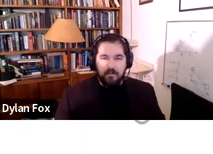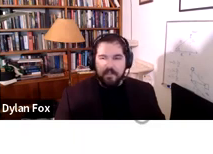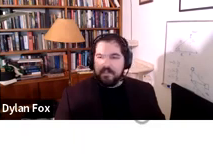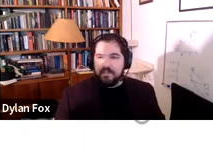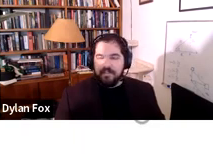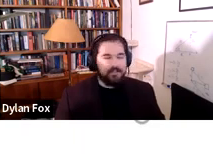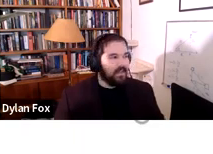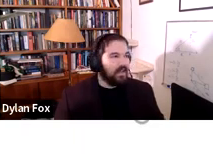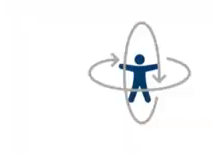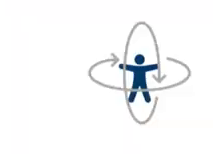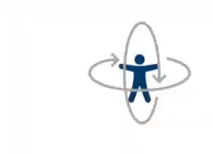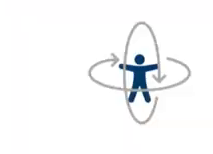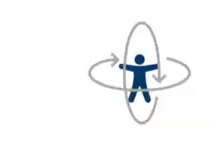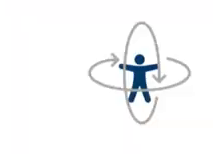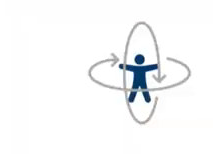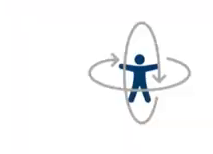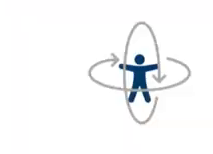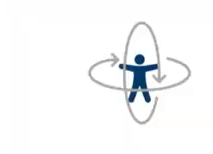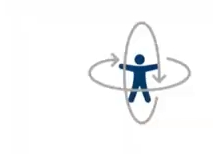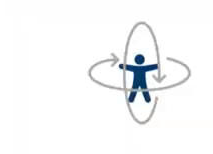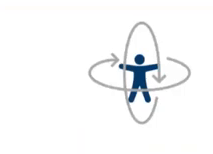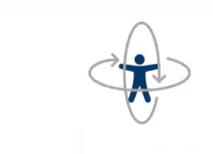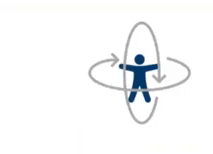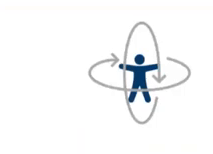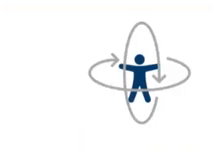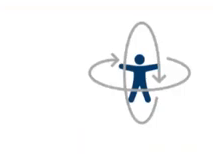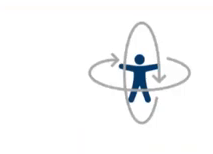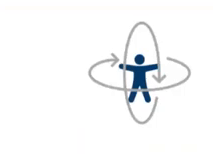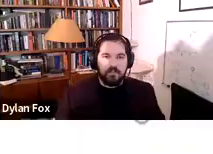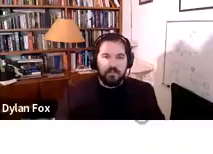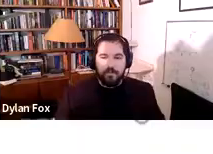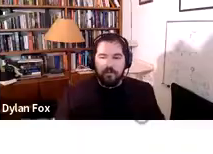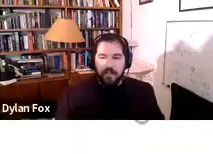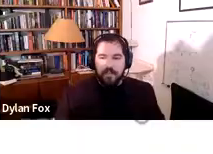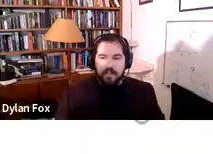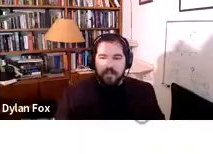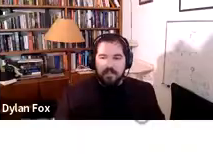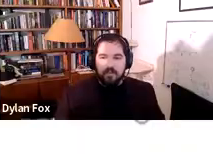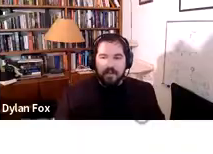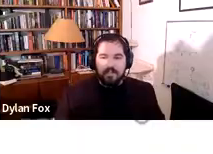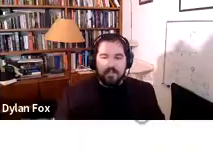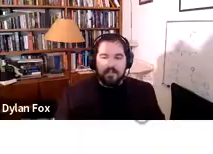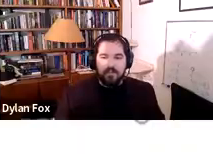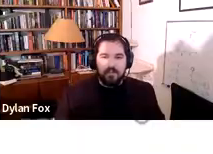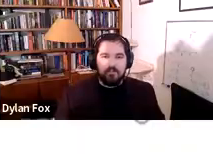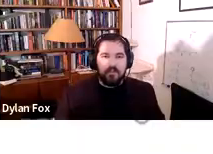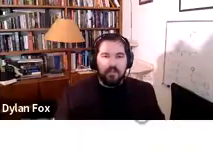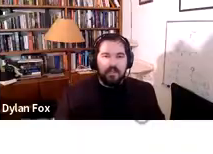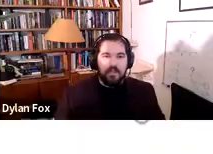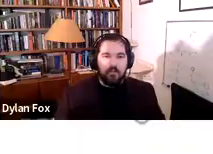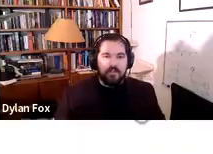tell you what we're gonna tell you, today's presentation, we're gonna talk about the XR Access